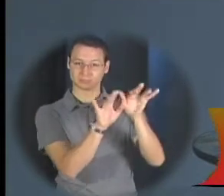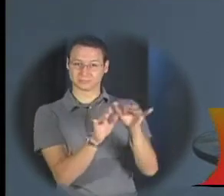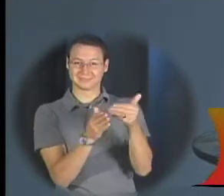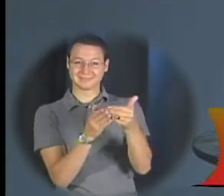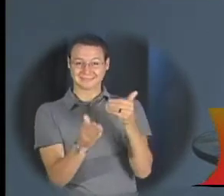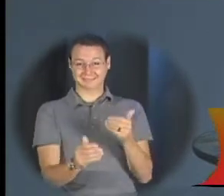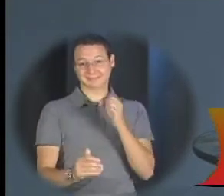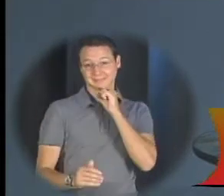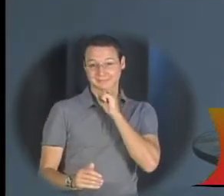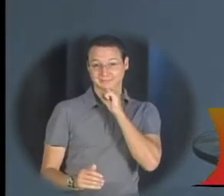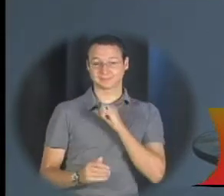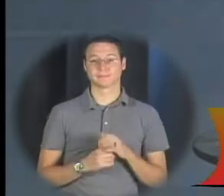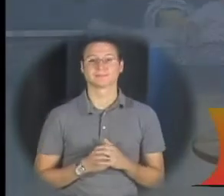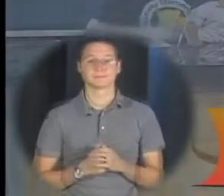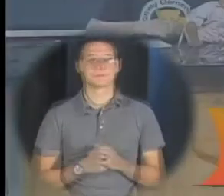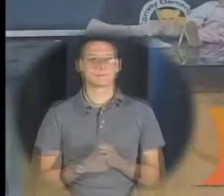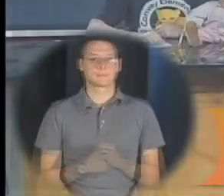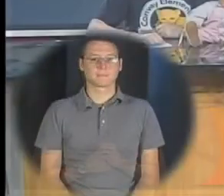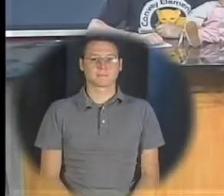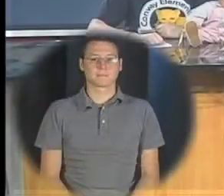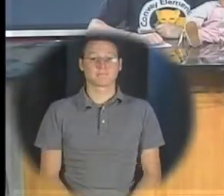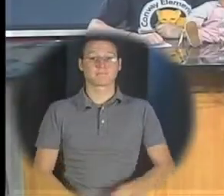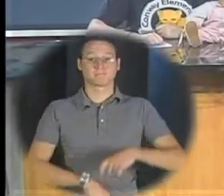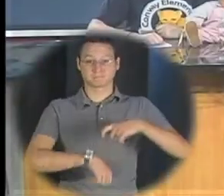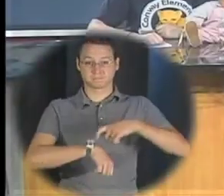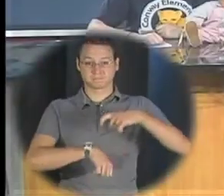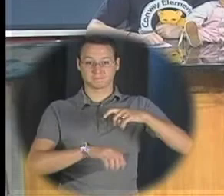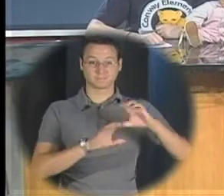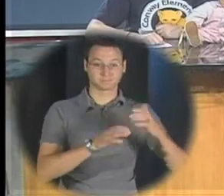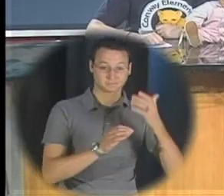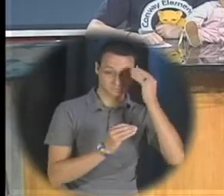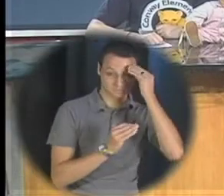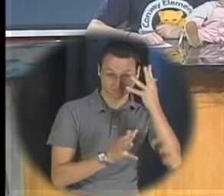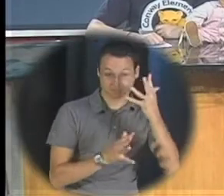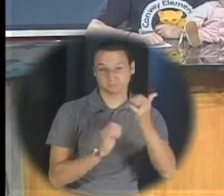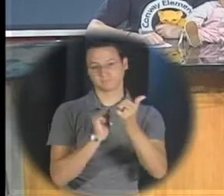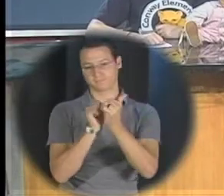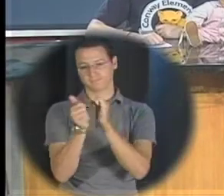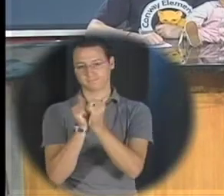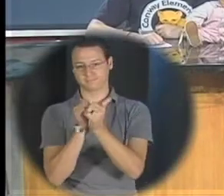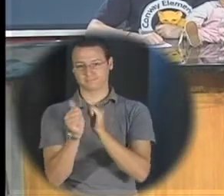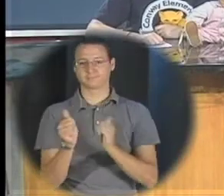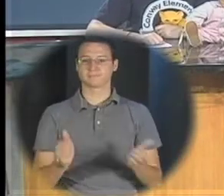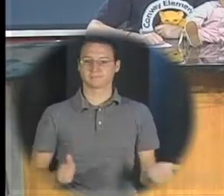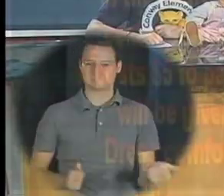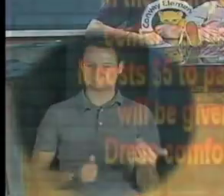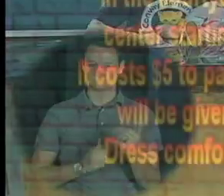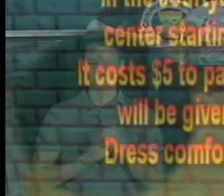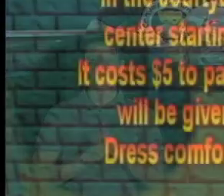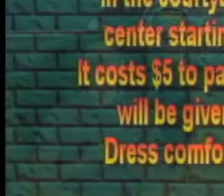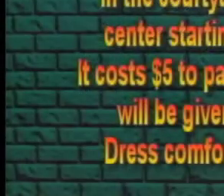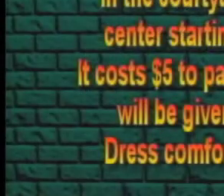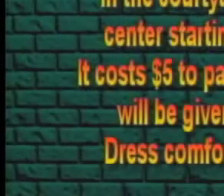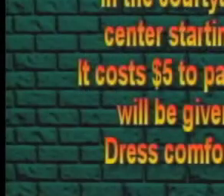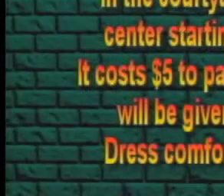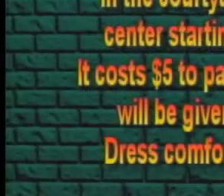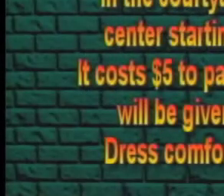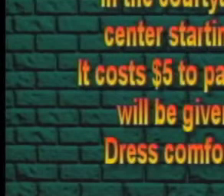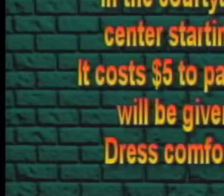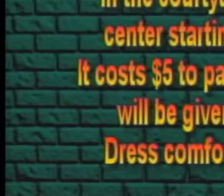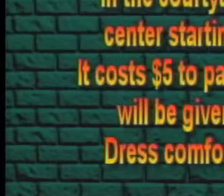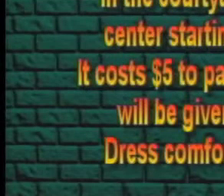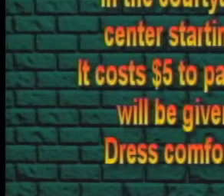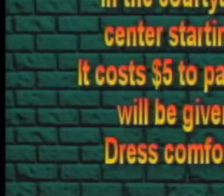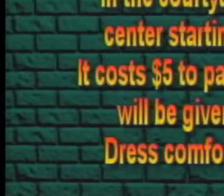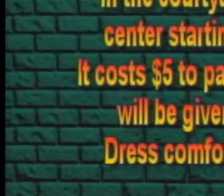April 20th. Now it's time for club news to be followed by sports with Nate Reed. Key Club.